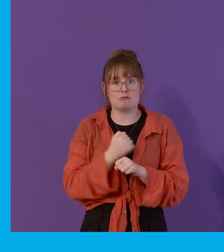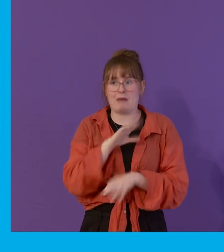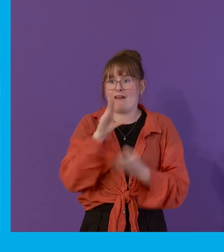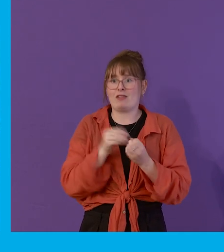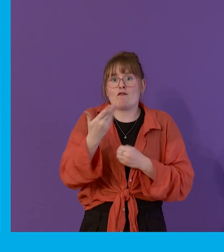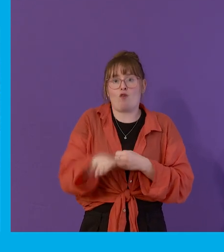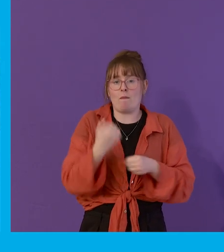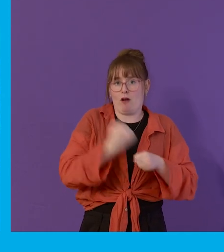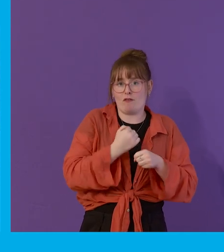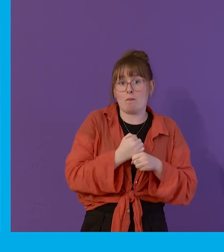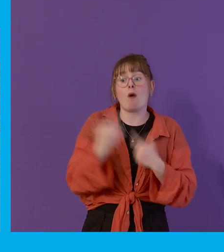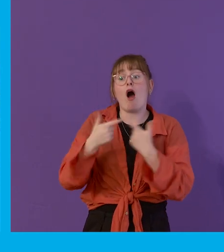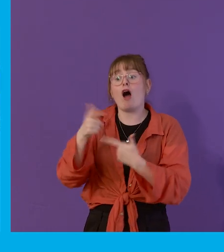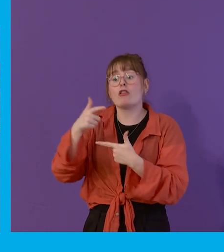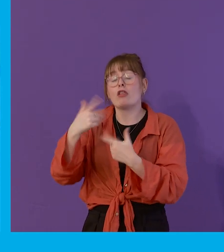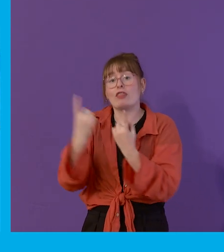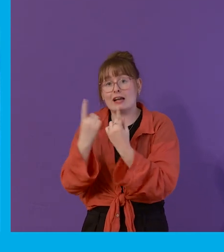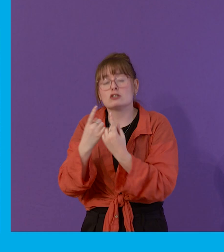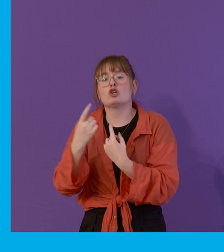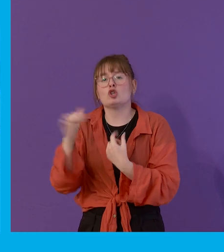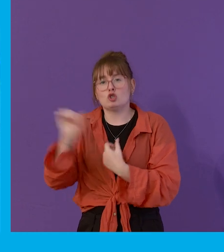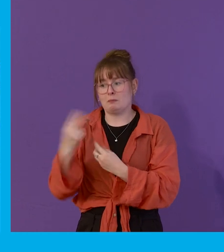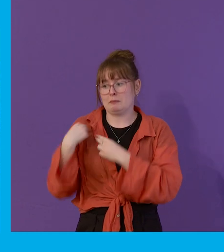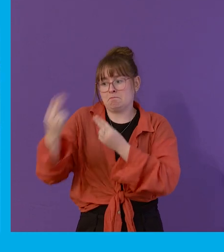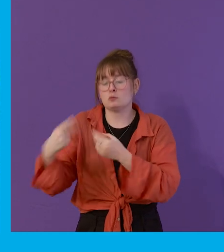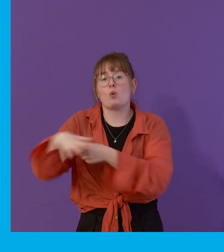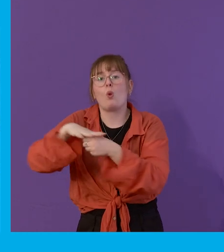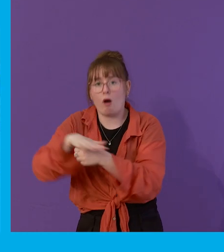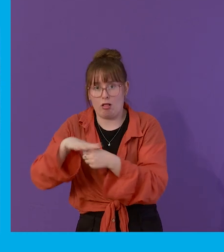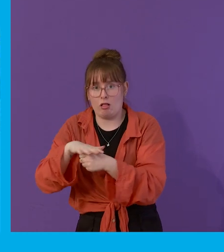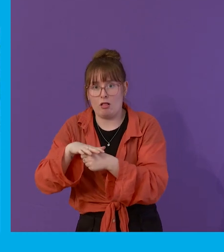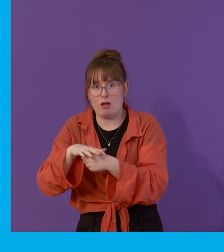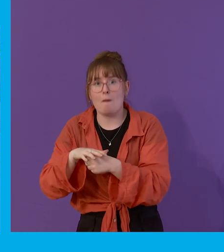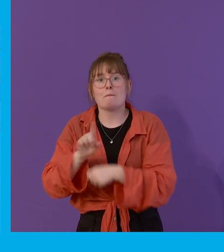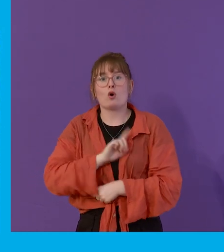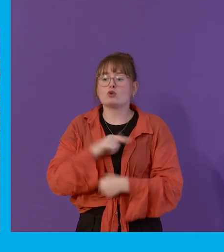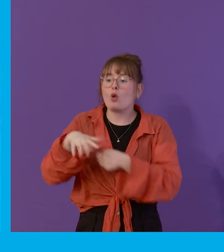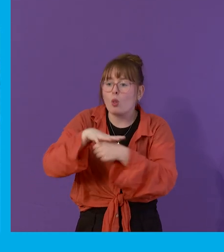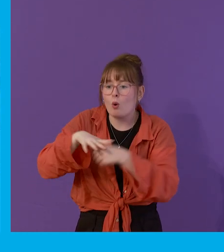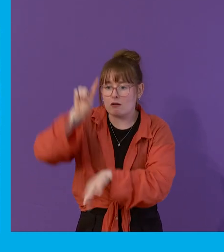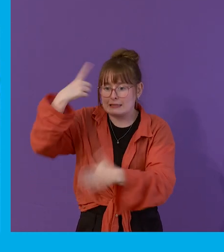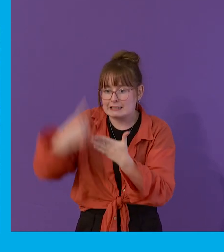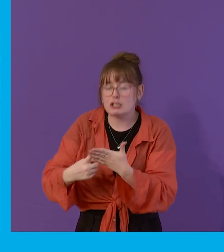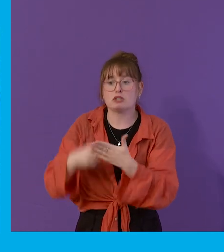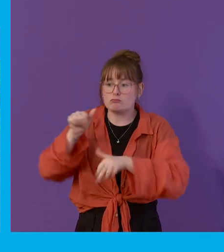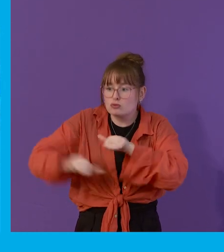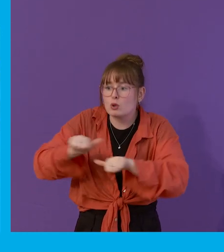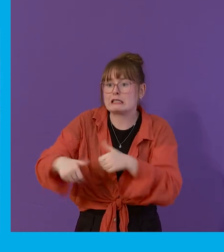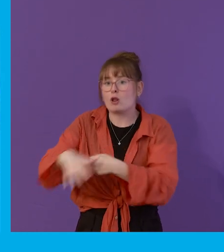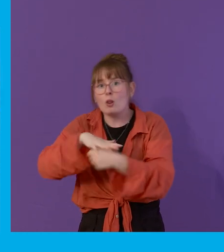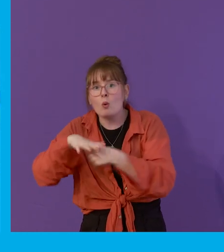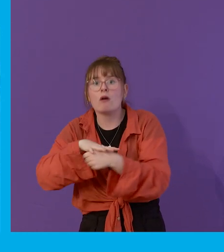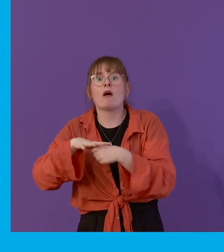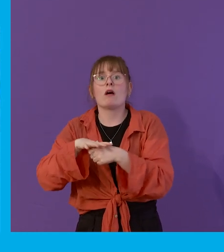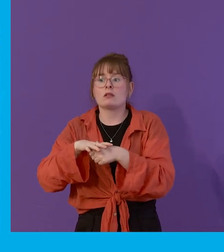and everything else should be done as locally as possible, because the idea is that a more local level of decision making, a more local level of